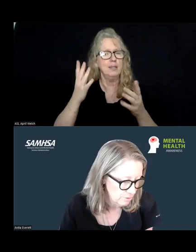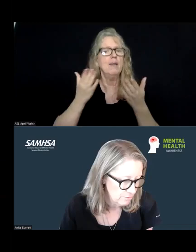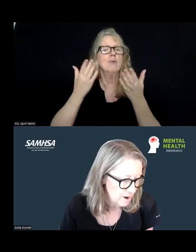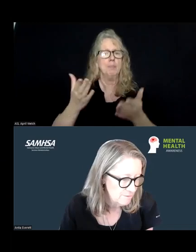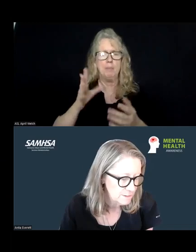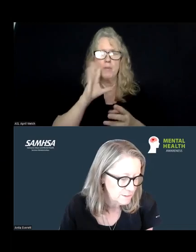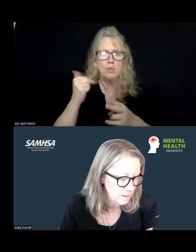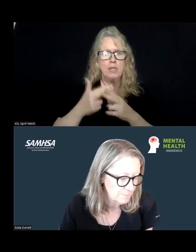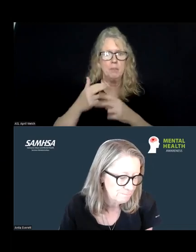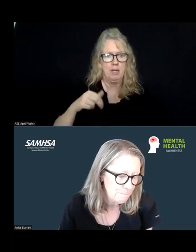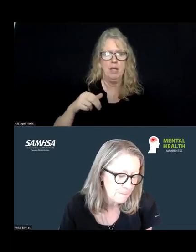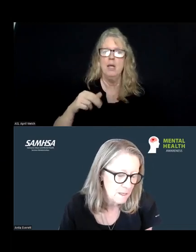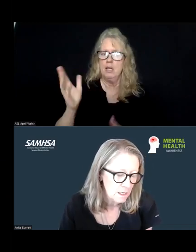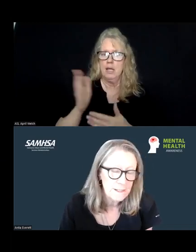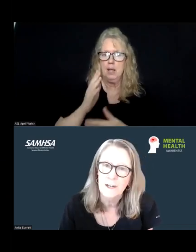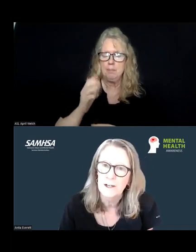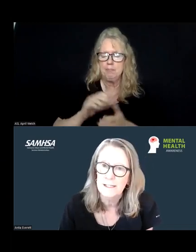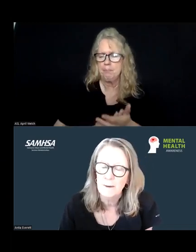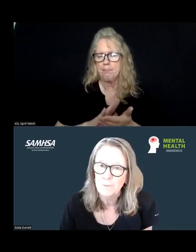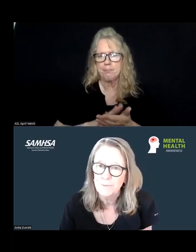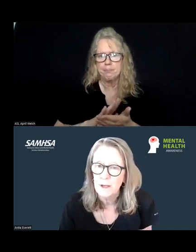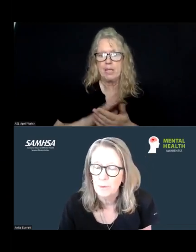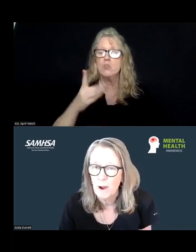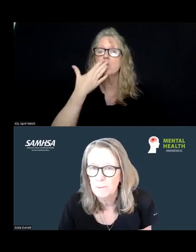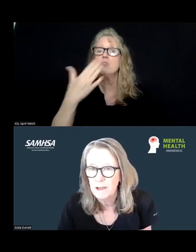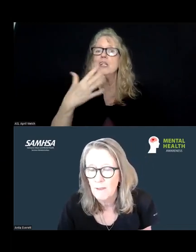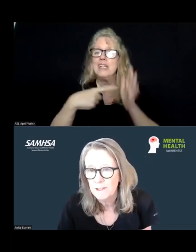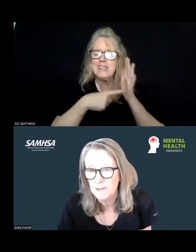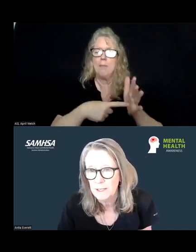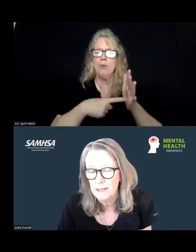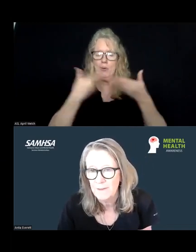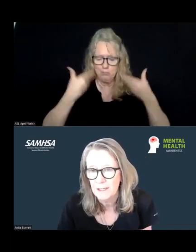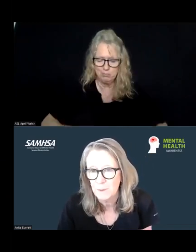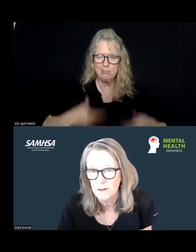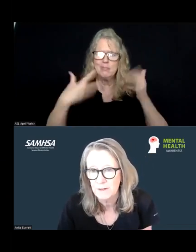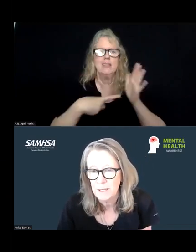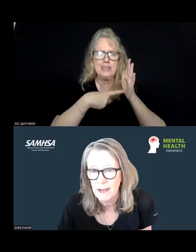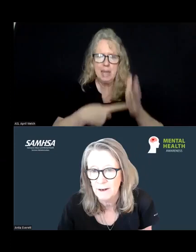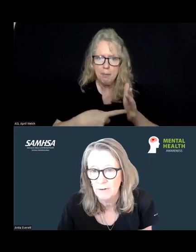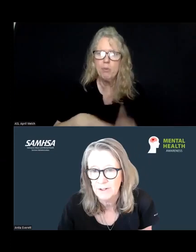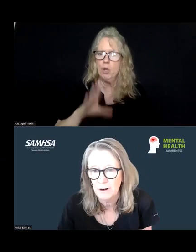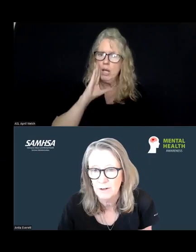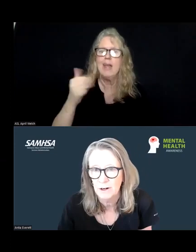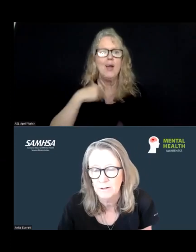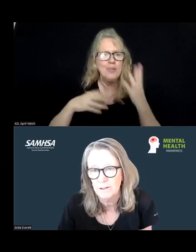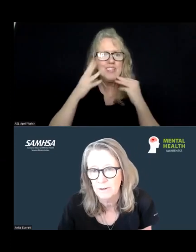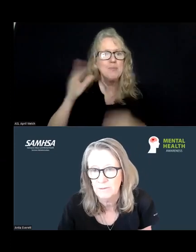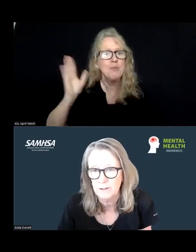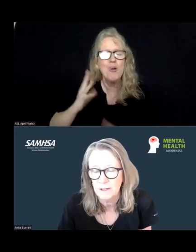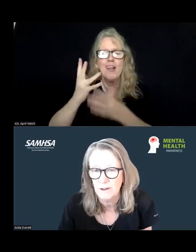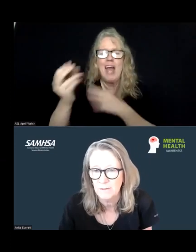about, or 4th of 5, is setting a good example. Probably all of us have had the experience of being out at a restaurant